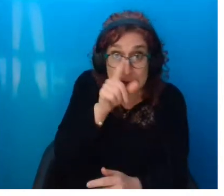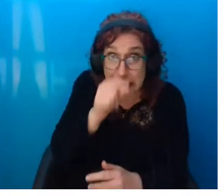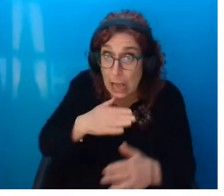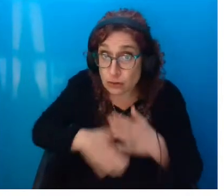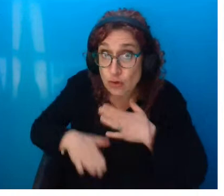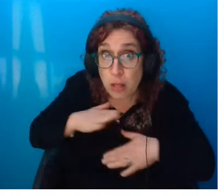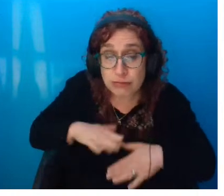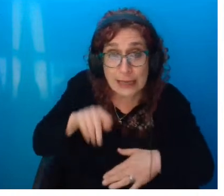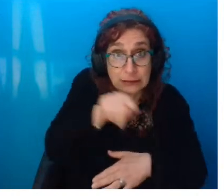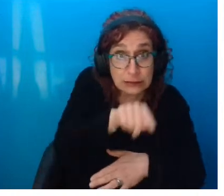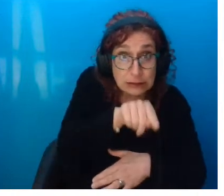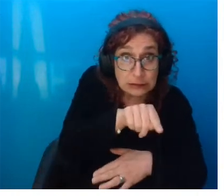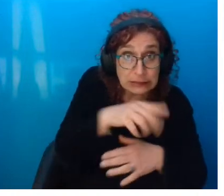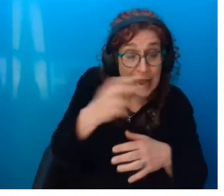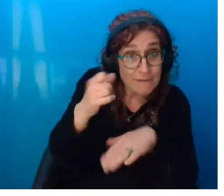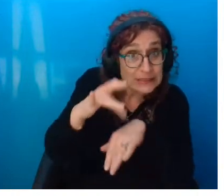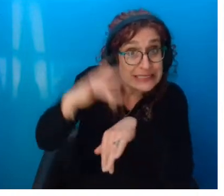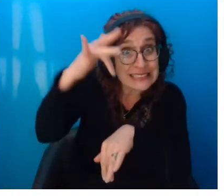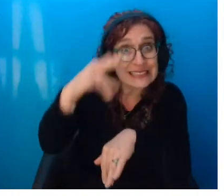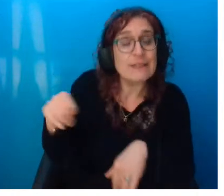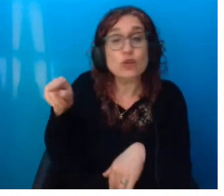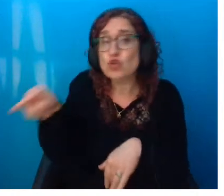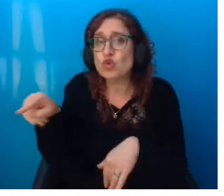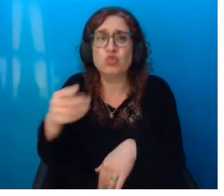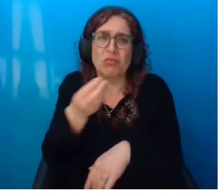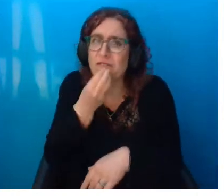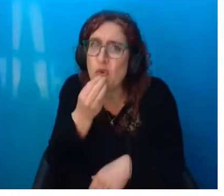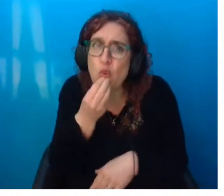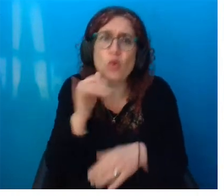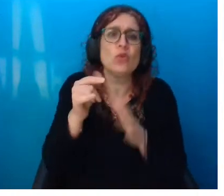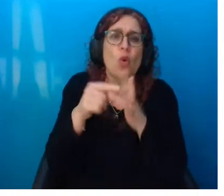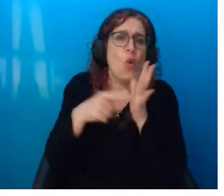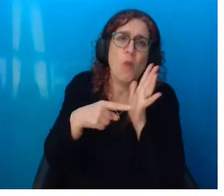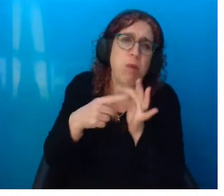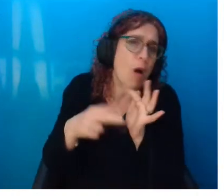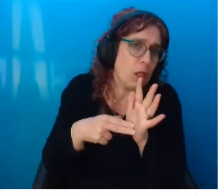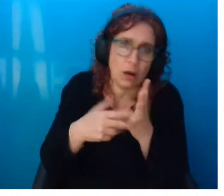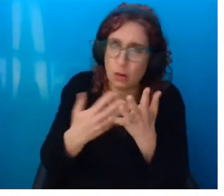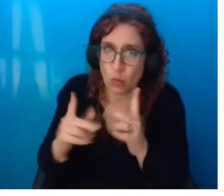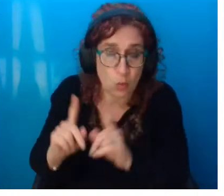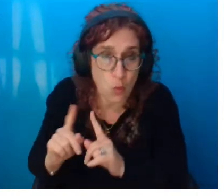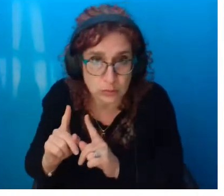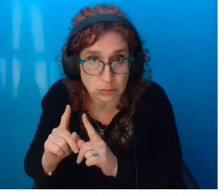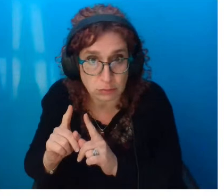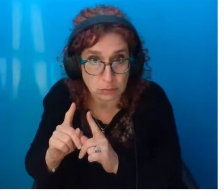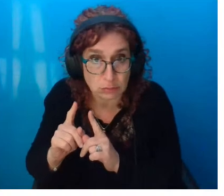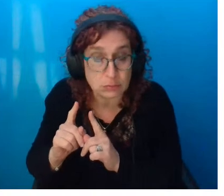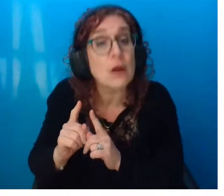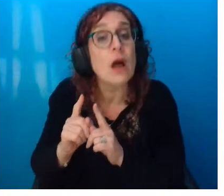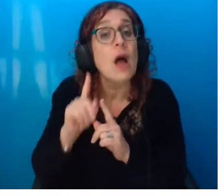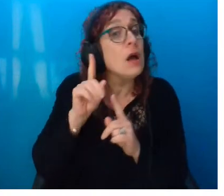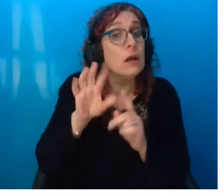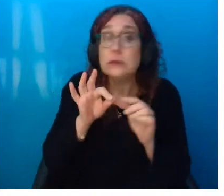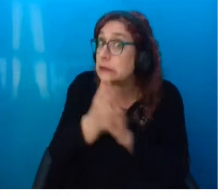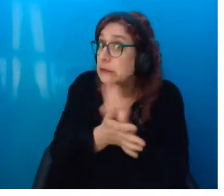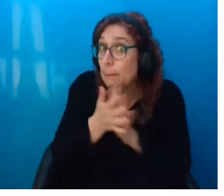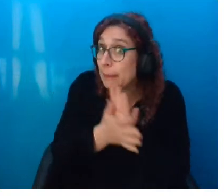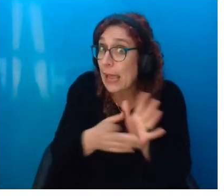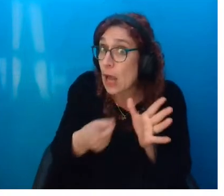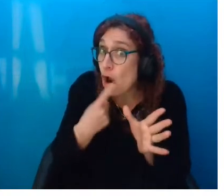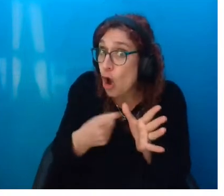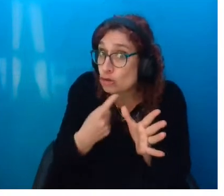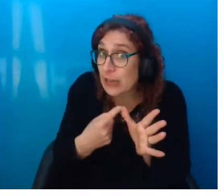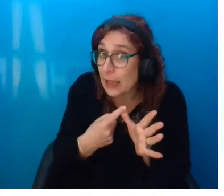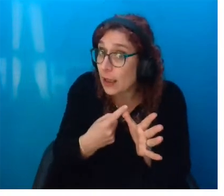or a pollen or whatever. But it doesn't mean you're allergic. To be allergic, you also have to be sensitized